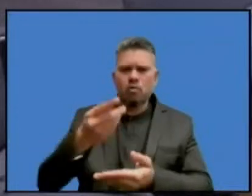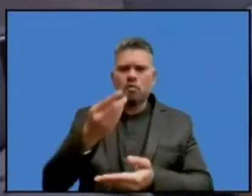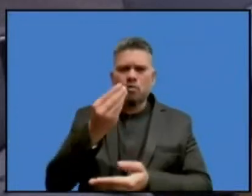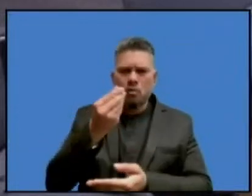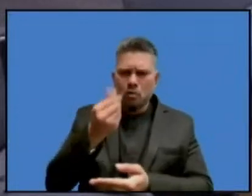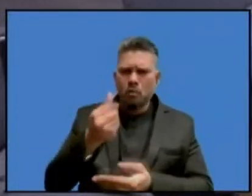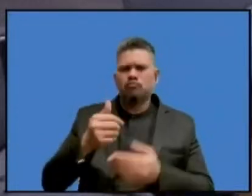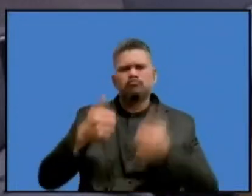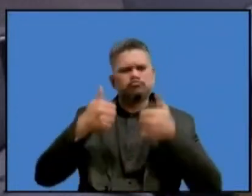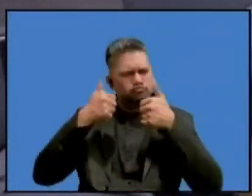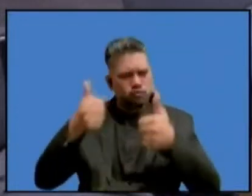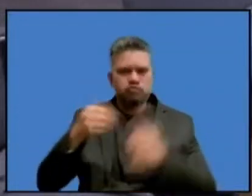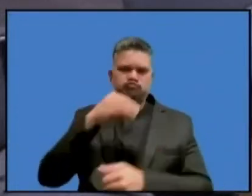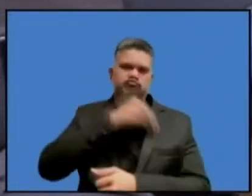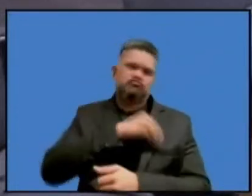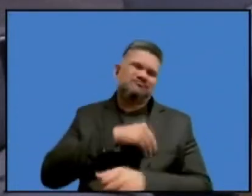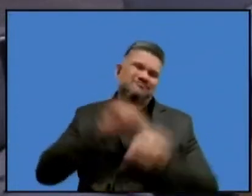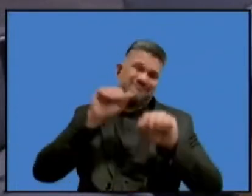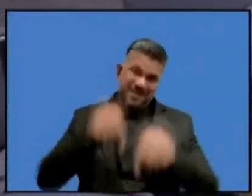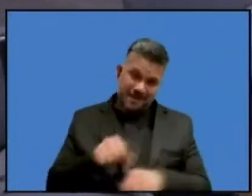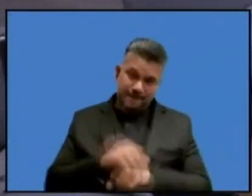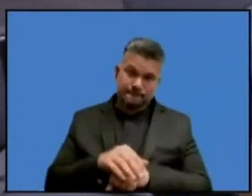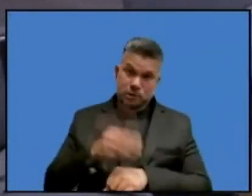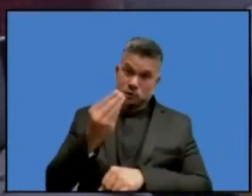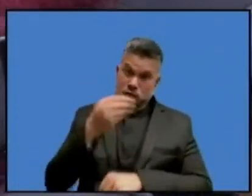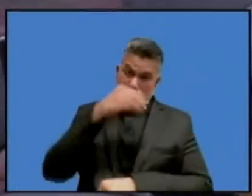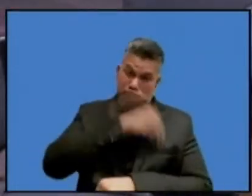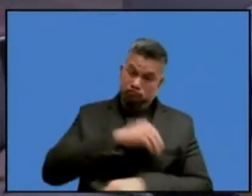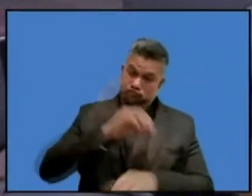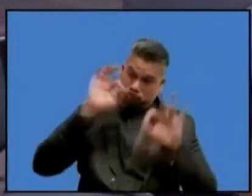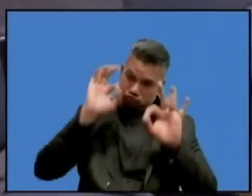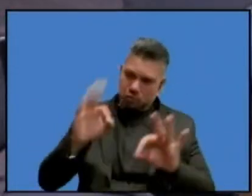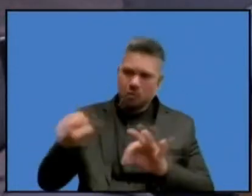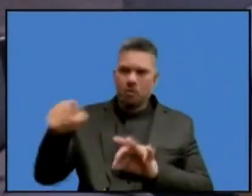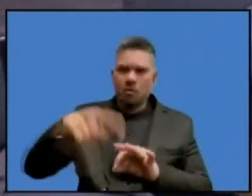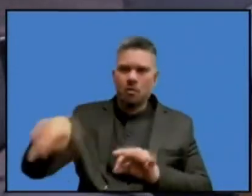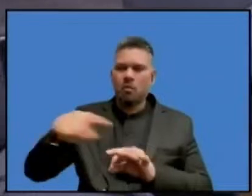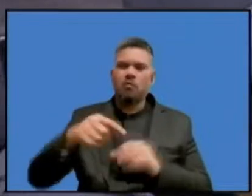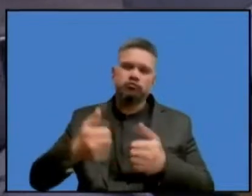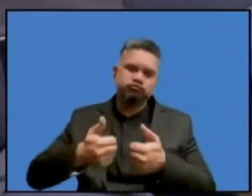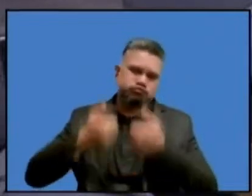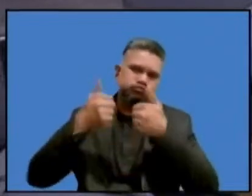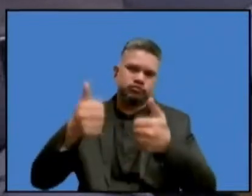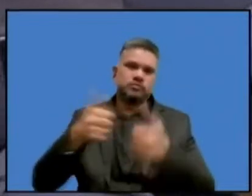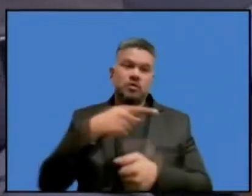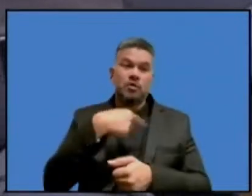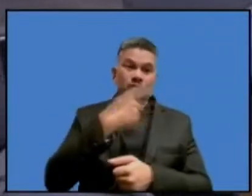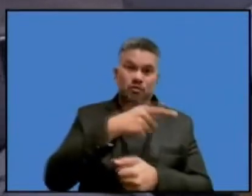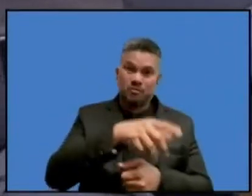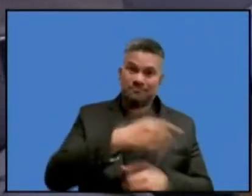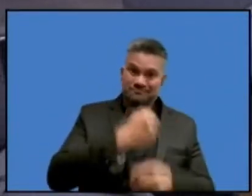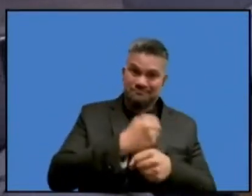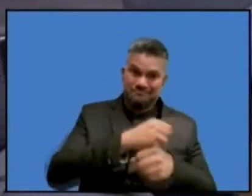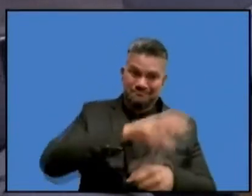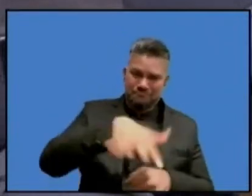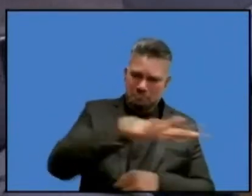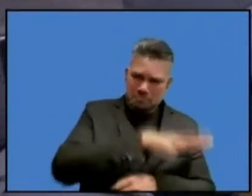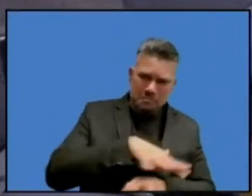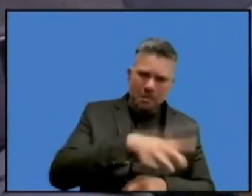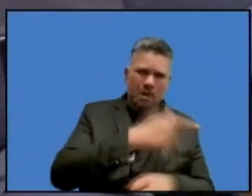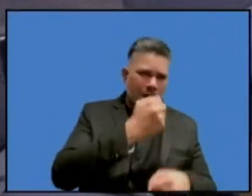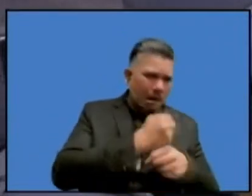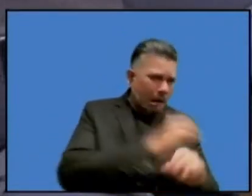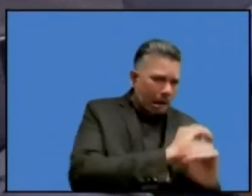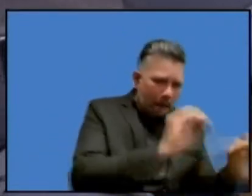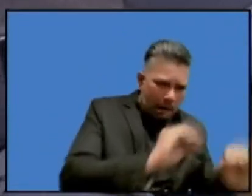enhanced. This would enable greater contributions to hosting states, which would help address key labor market shortages associated